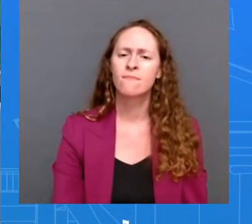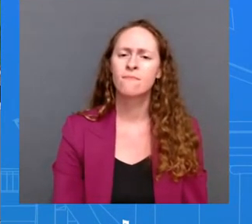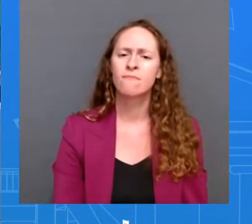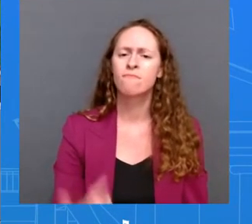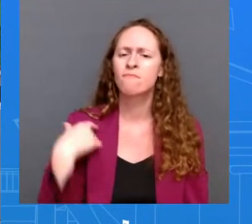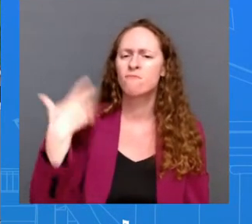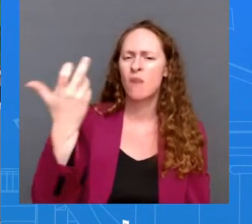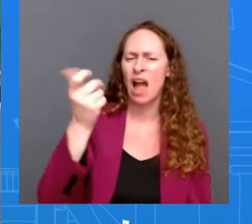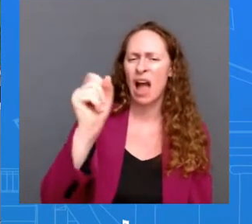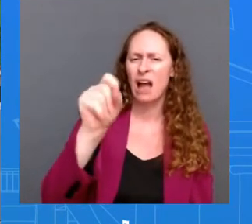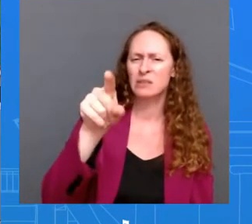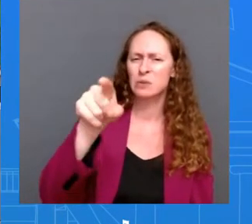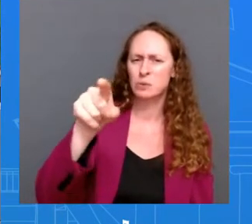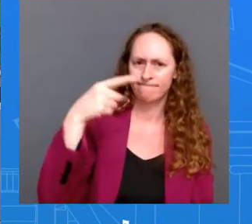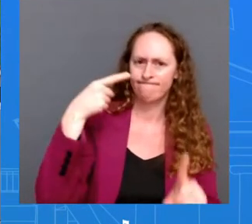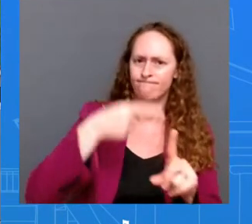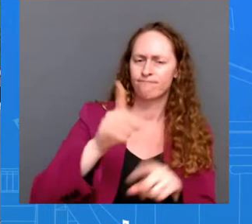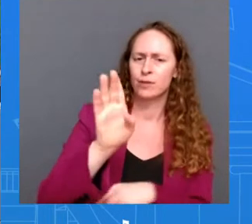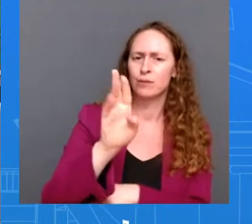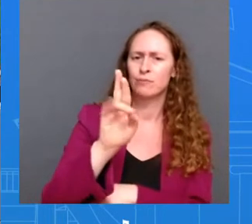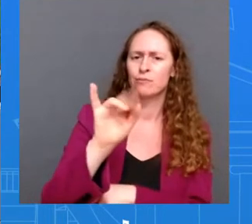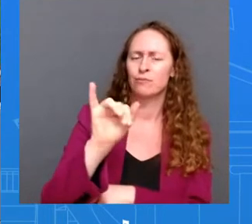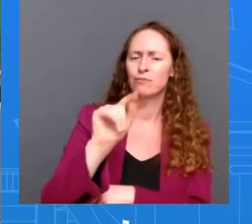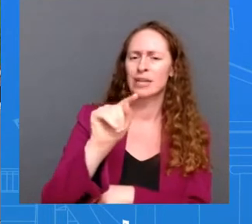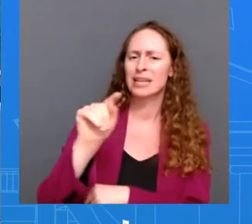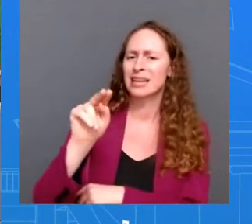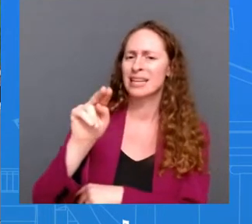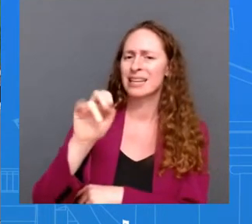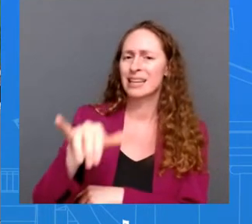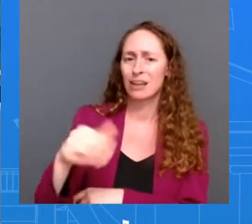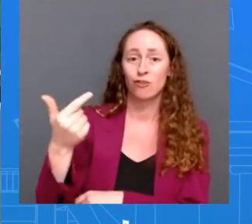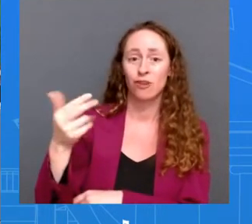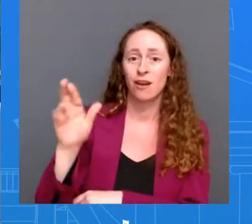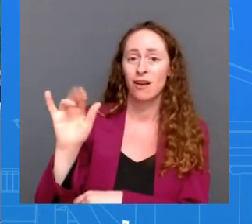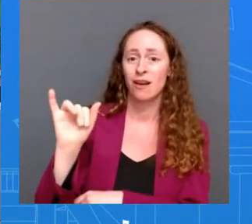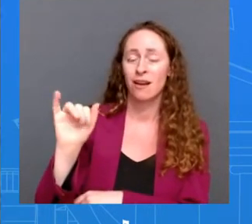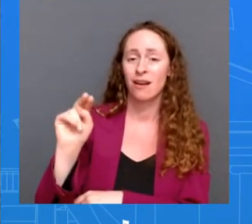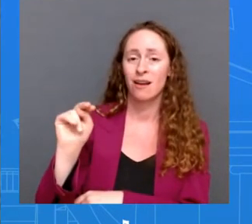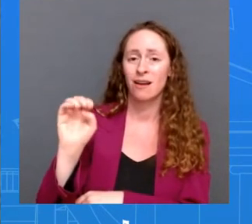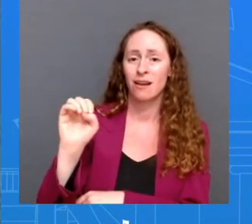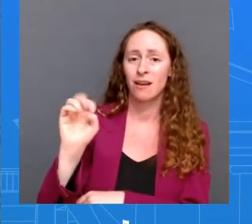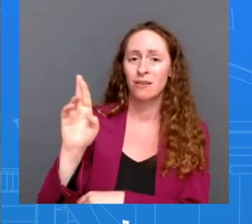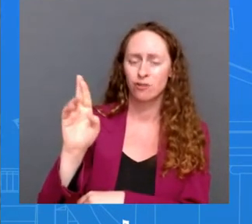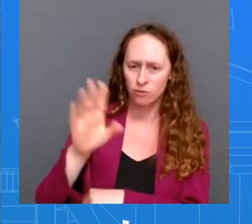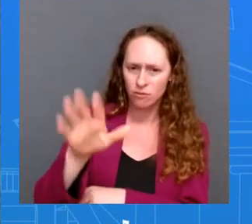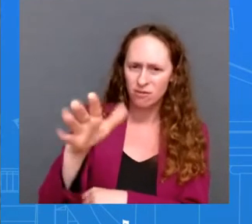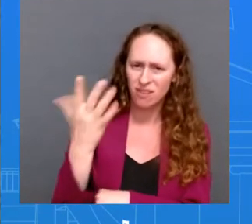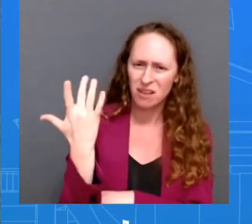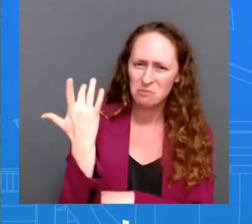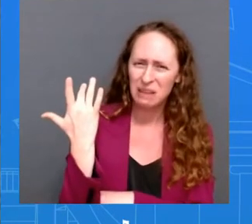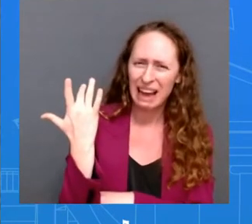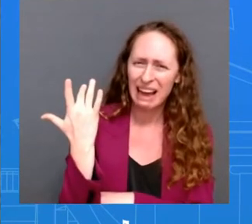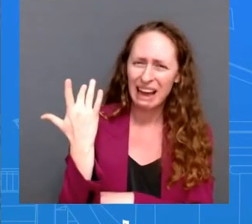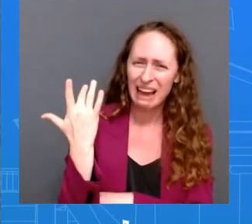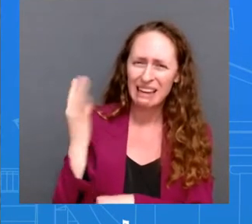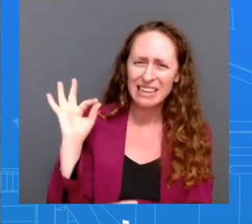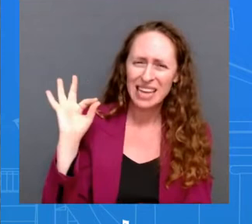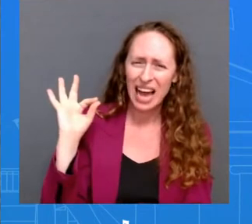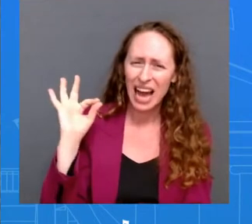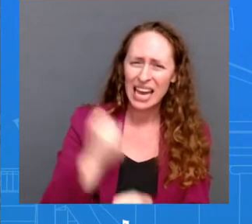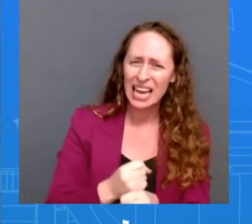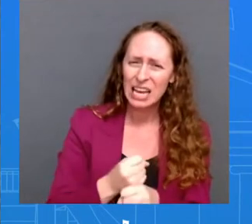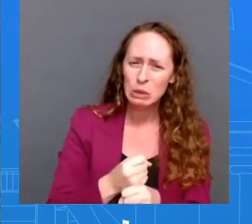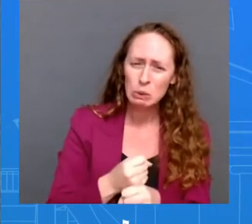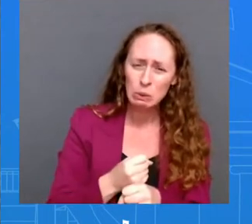judge chose a 9-year sentence for what appears to be a very minor infraction? I certainly can't get inside the head of a Russian